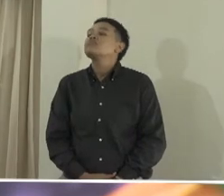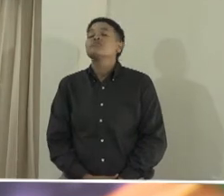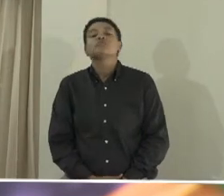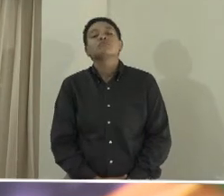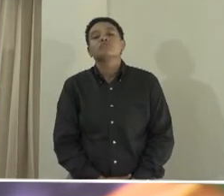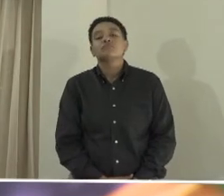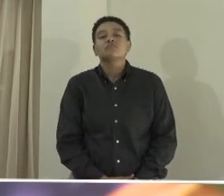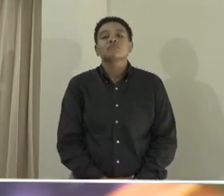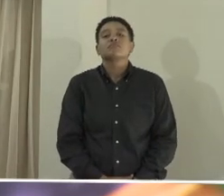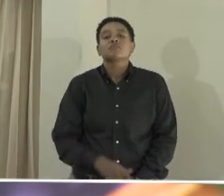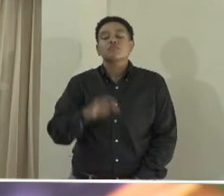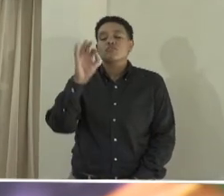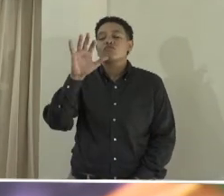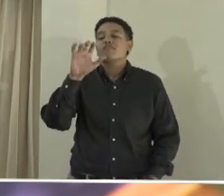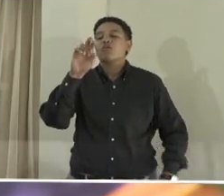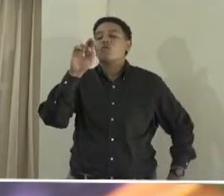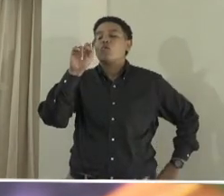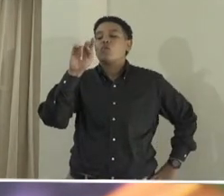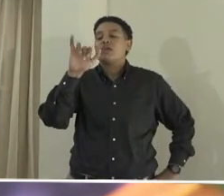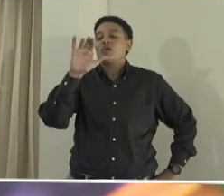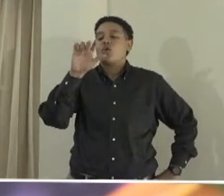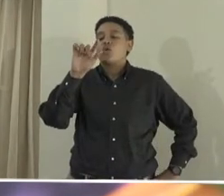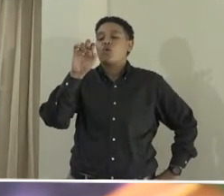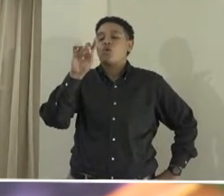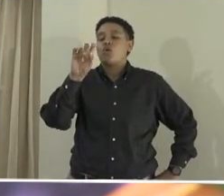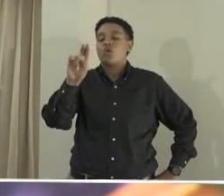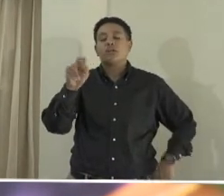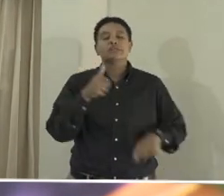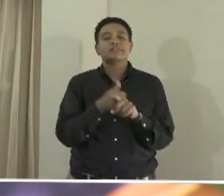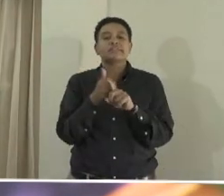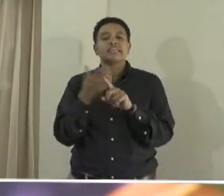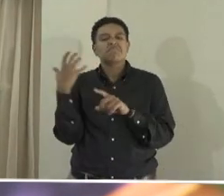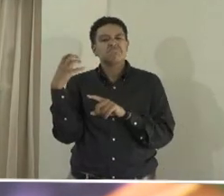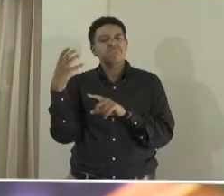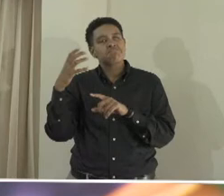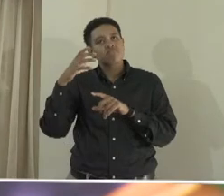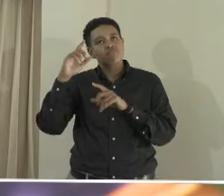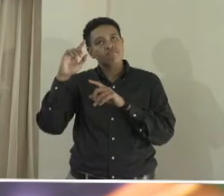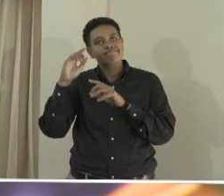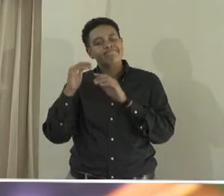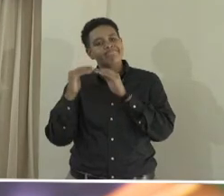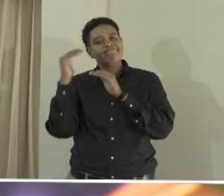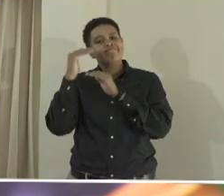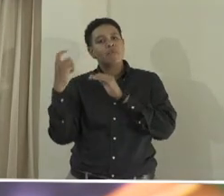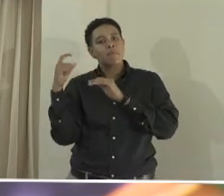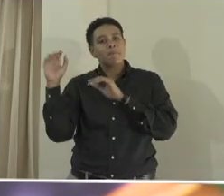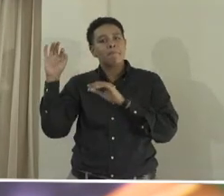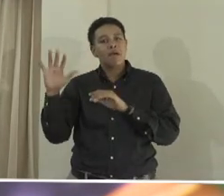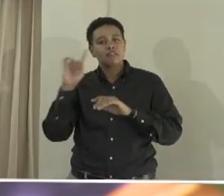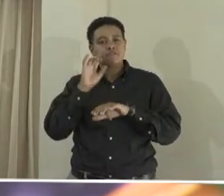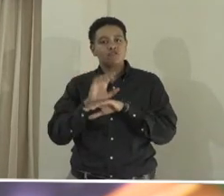Reverend Courtney Gordon, Senior Pastor of the Church of God in Jamaica,